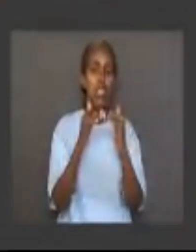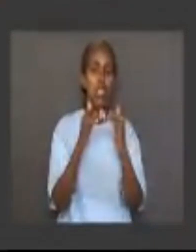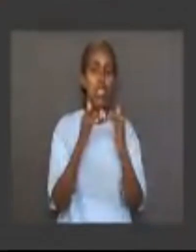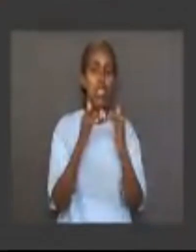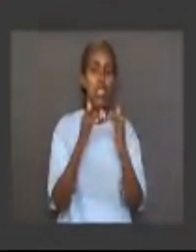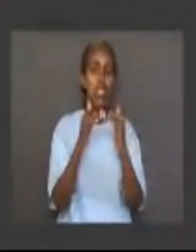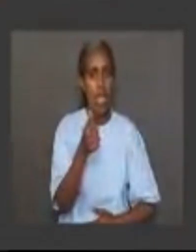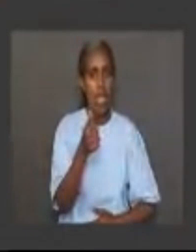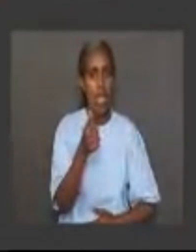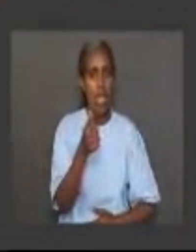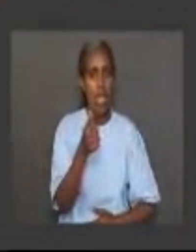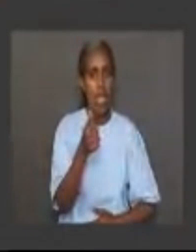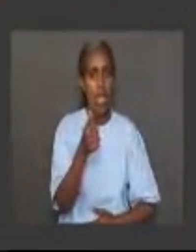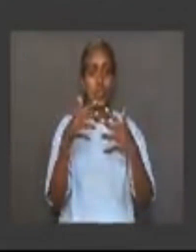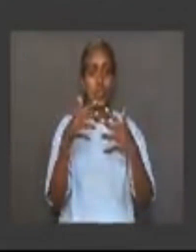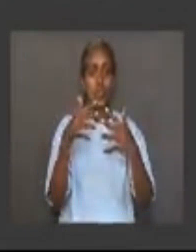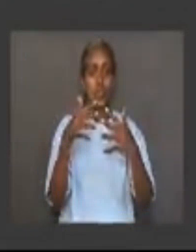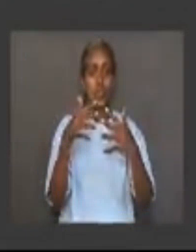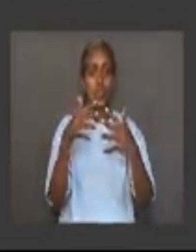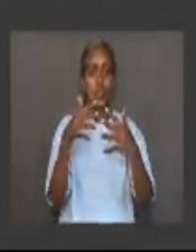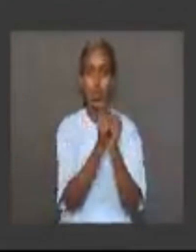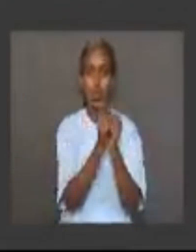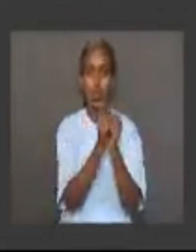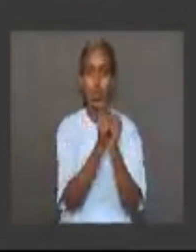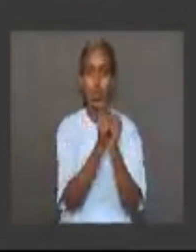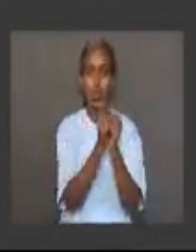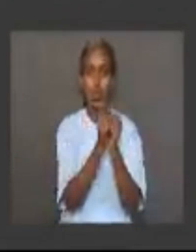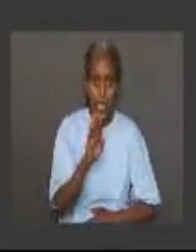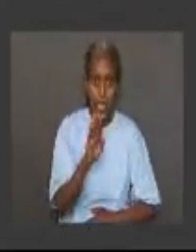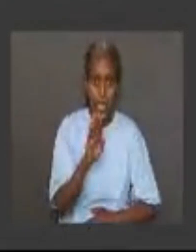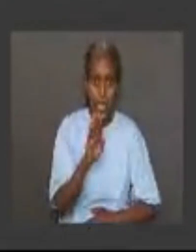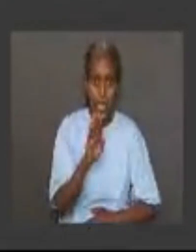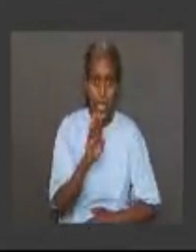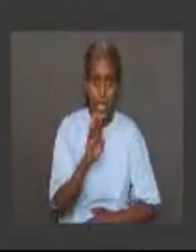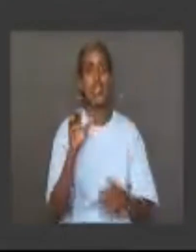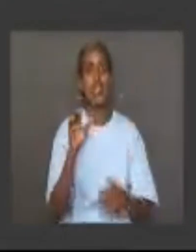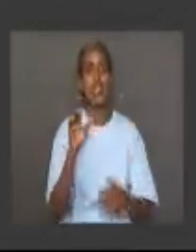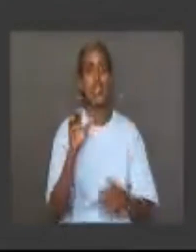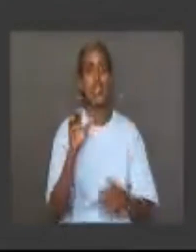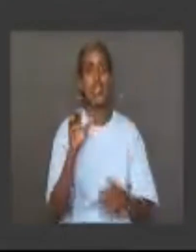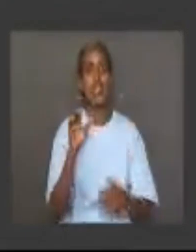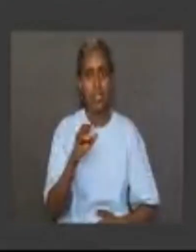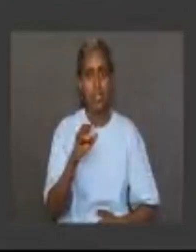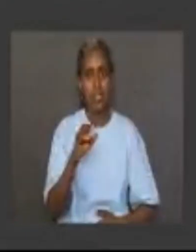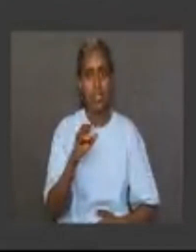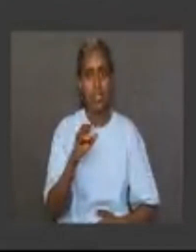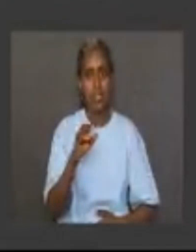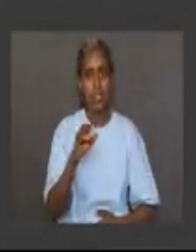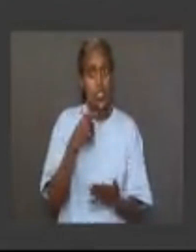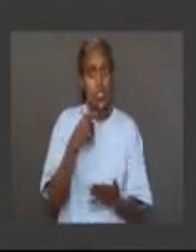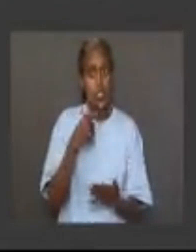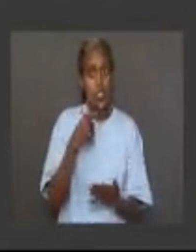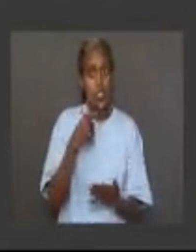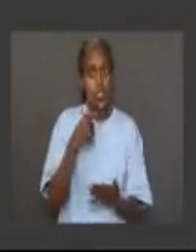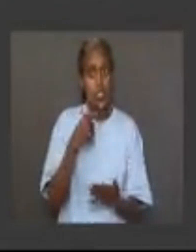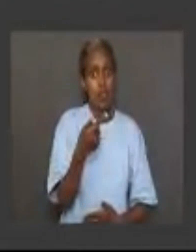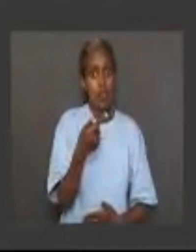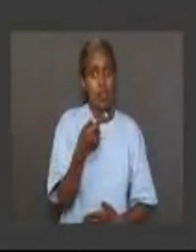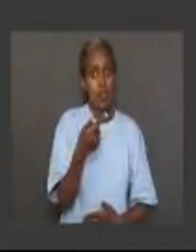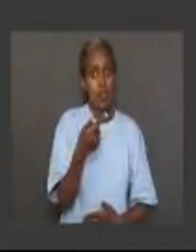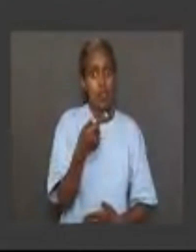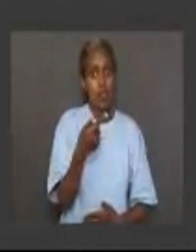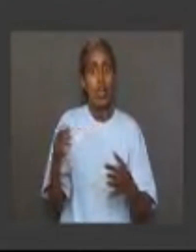in union with B union C. This is an